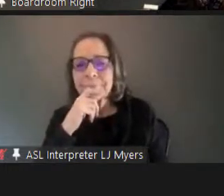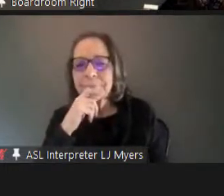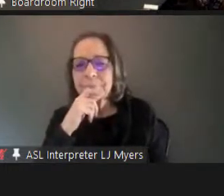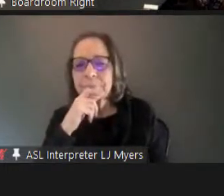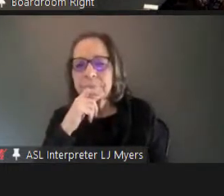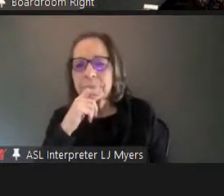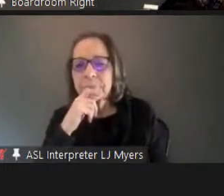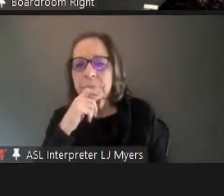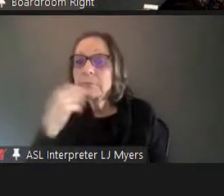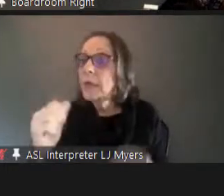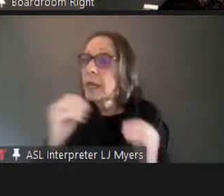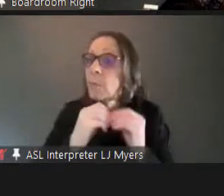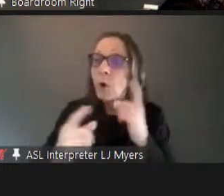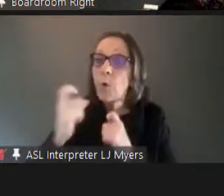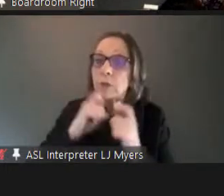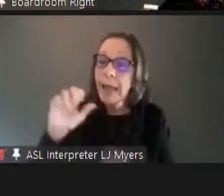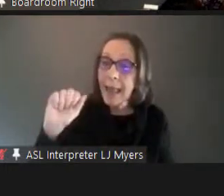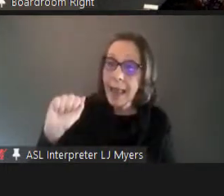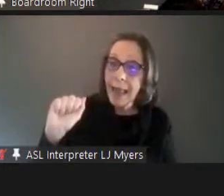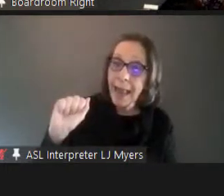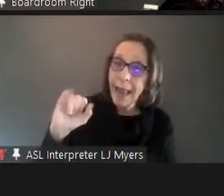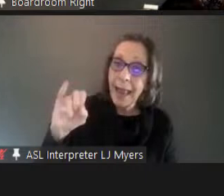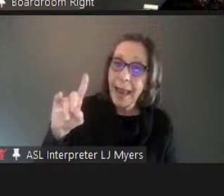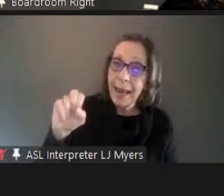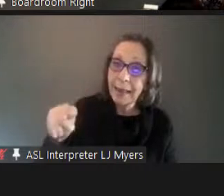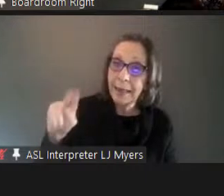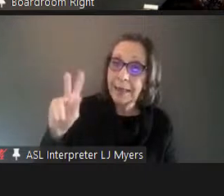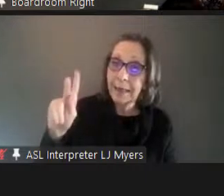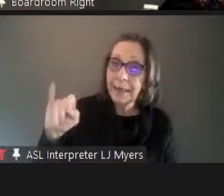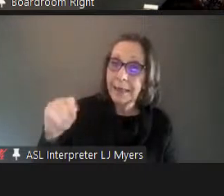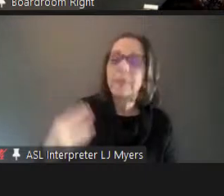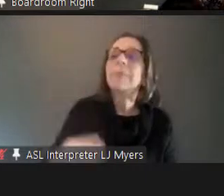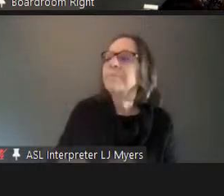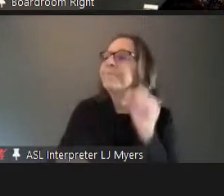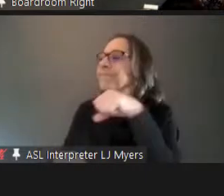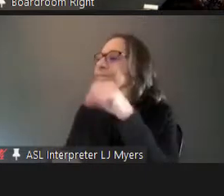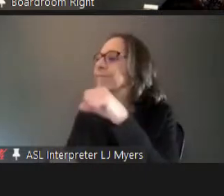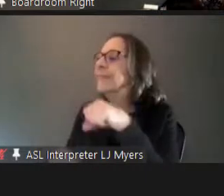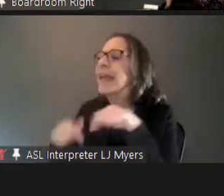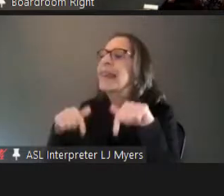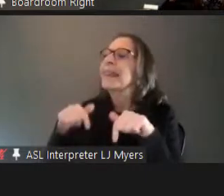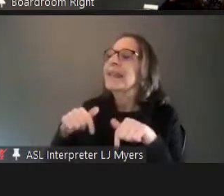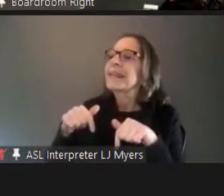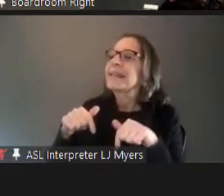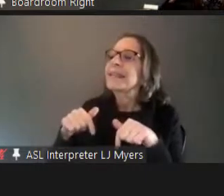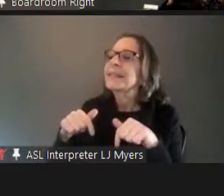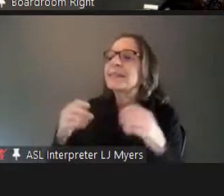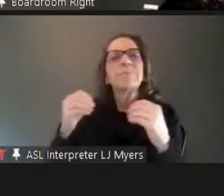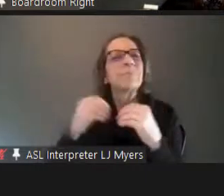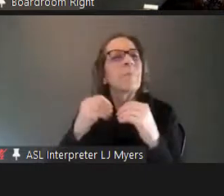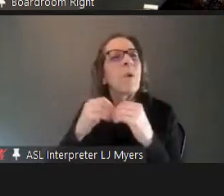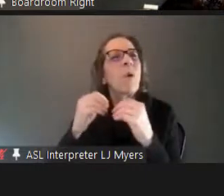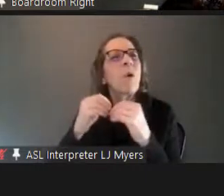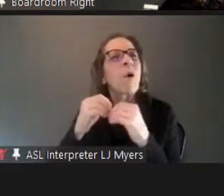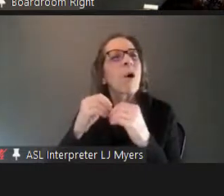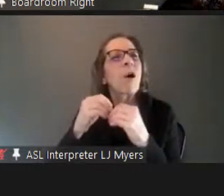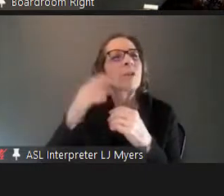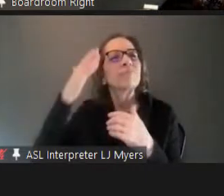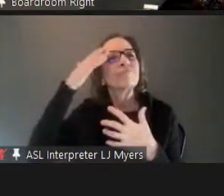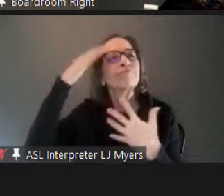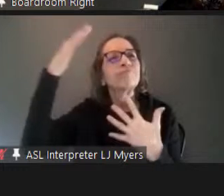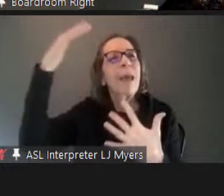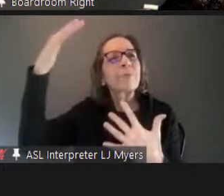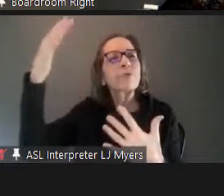Do we have any other questions? Aiden Keith? Yeah, so one thing I kind of wanted to, this is sort of an more abstract idea, but so I